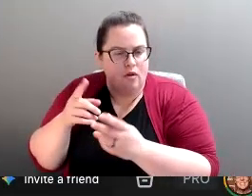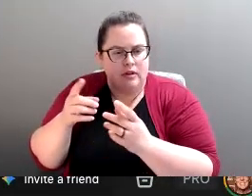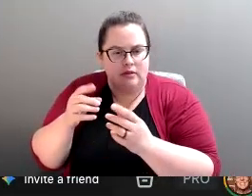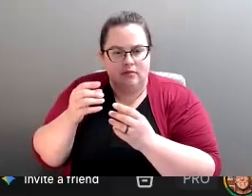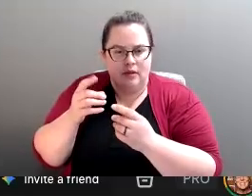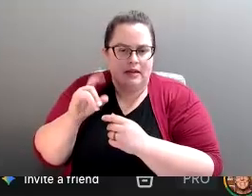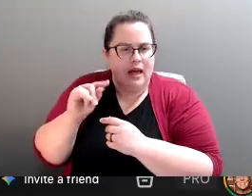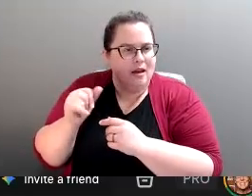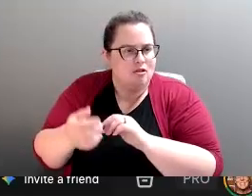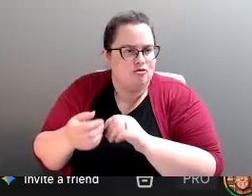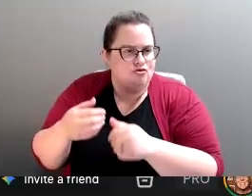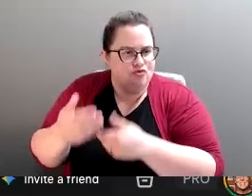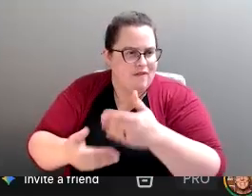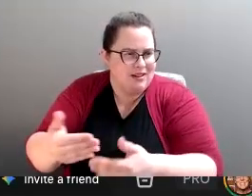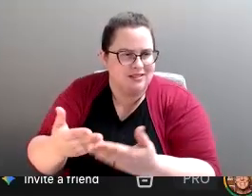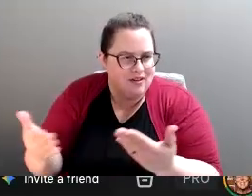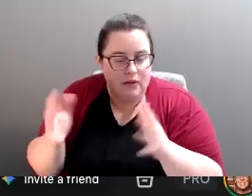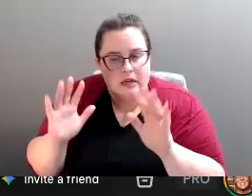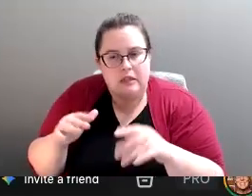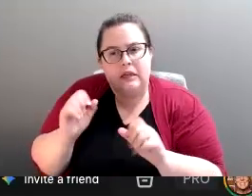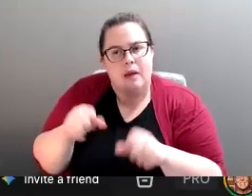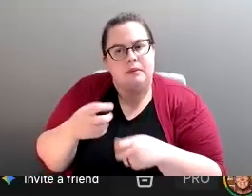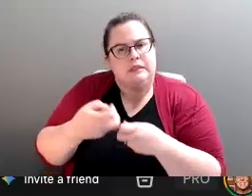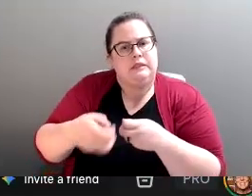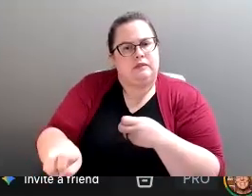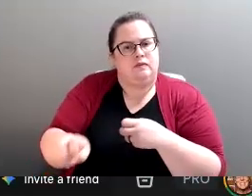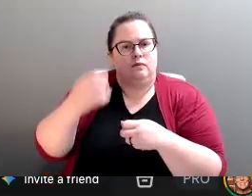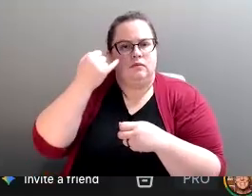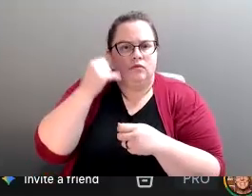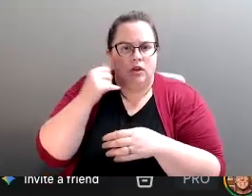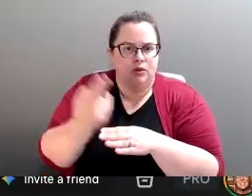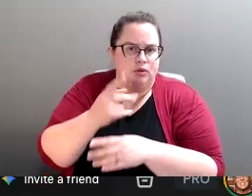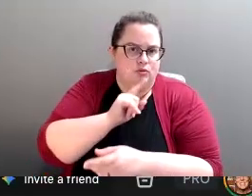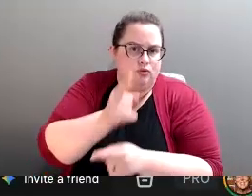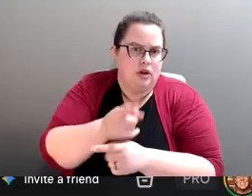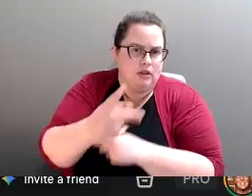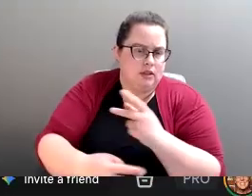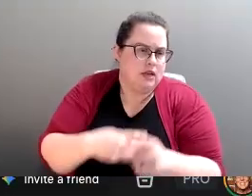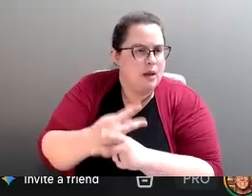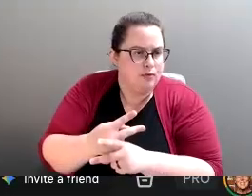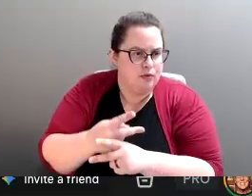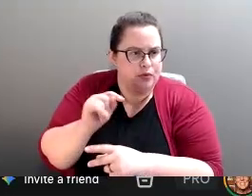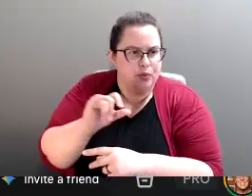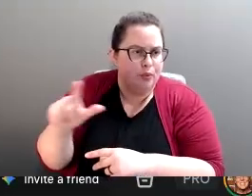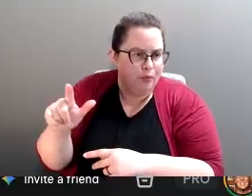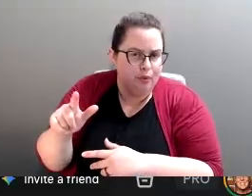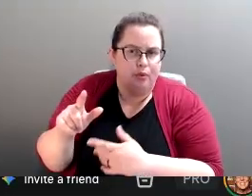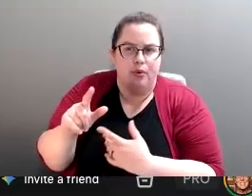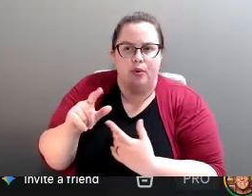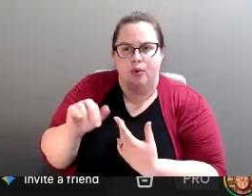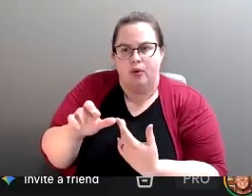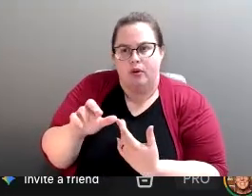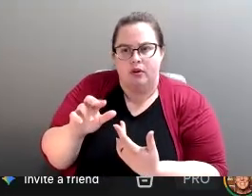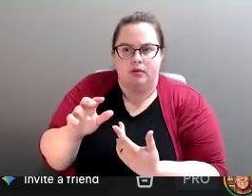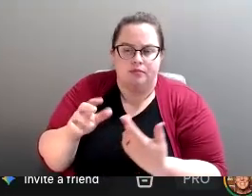kind of stuff, and it can be kind of difficult if you're not using the right kind of tooling and stuff like that, or yeah,